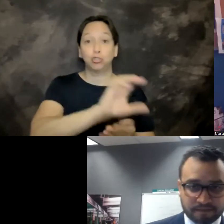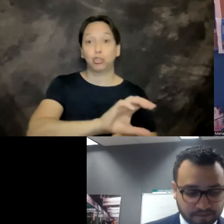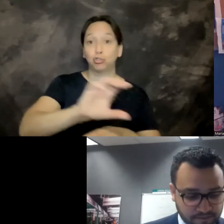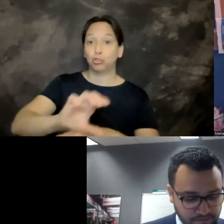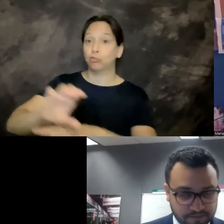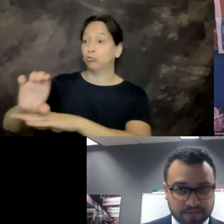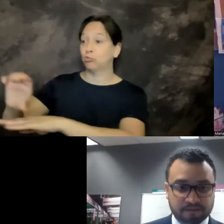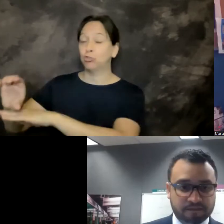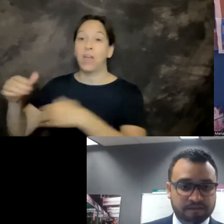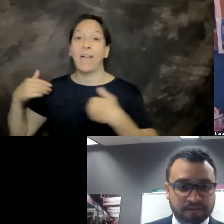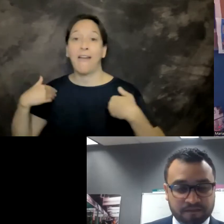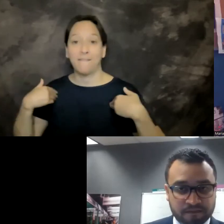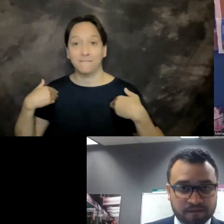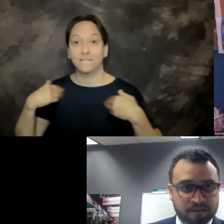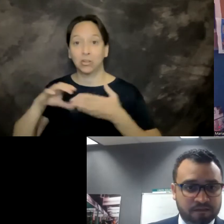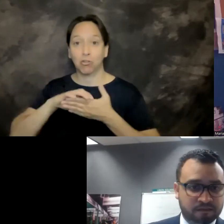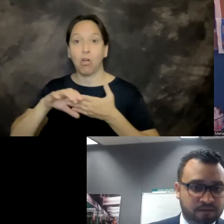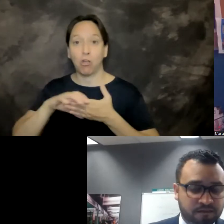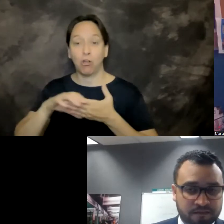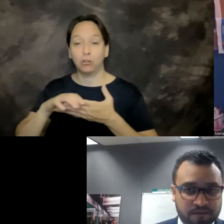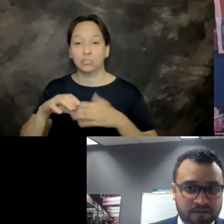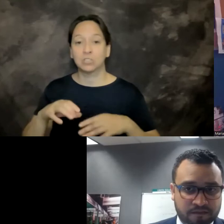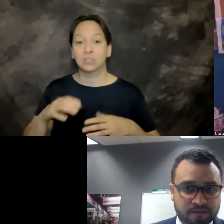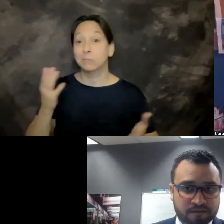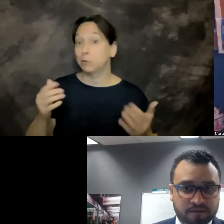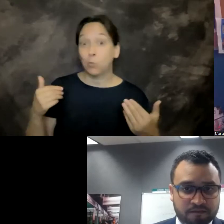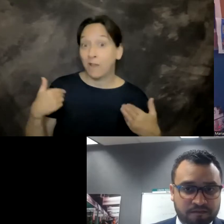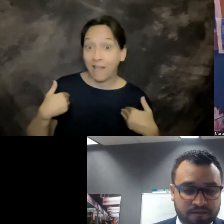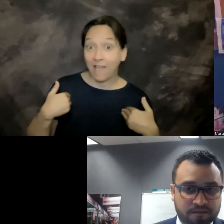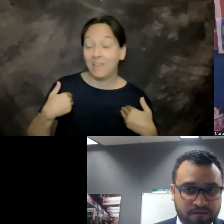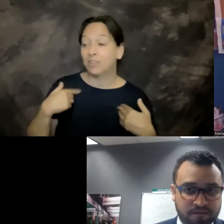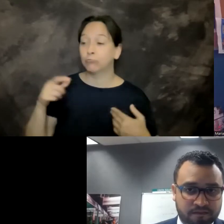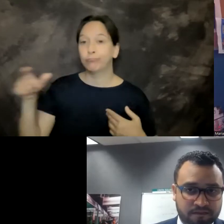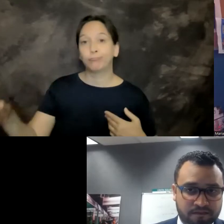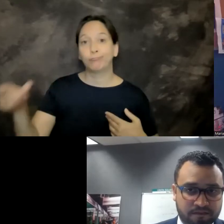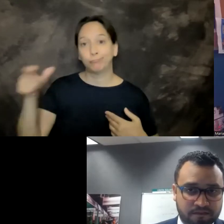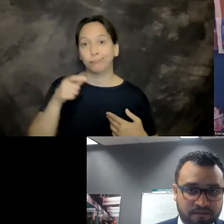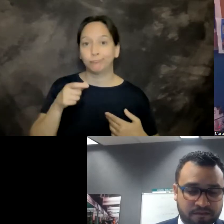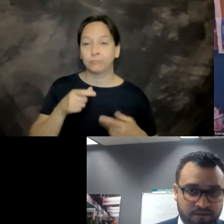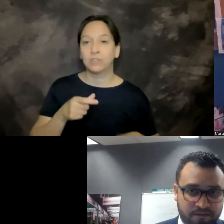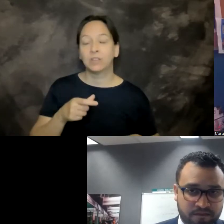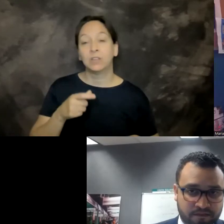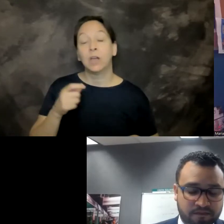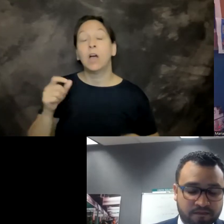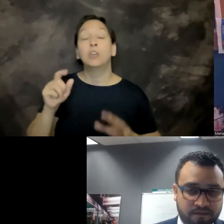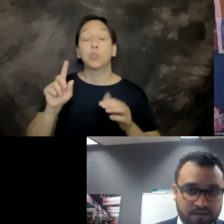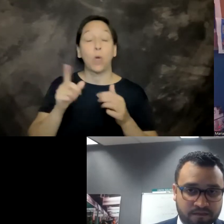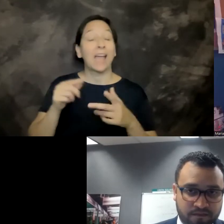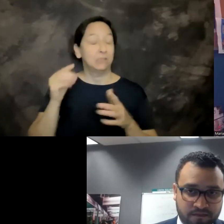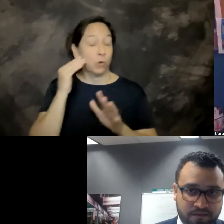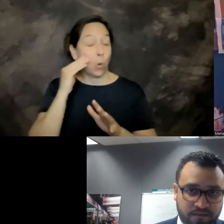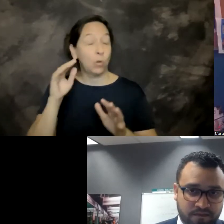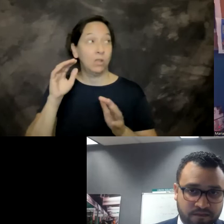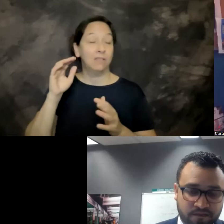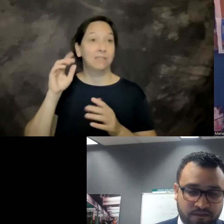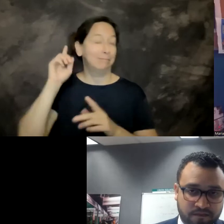have access to these cards, so that people who may not have one can just pick one up. Because I hear the feedback there, and we just, again,